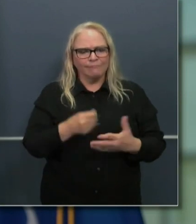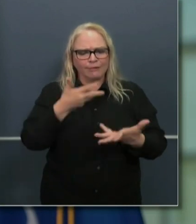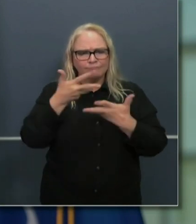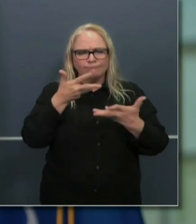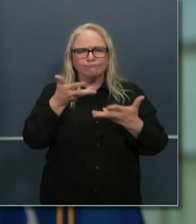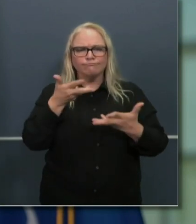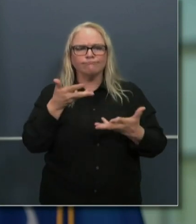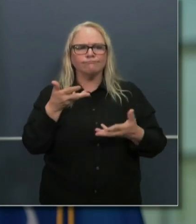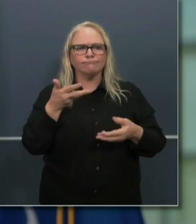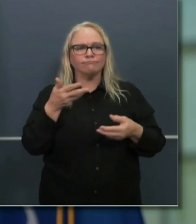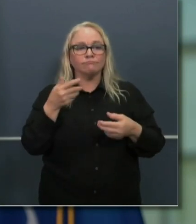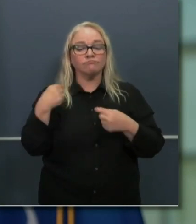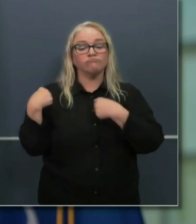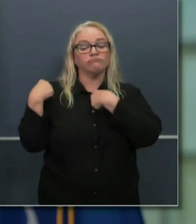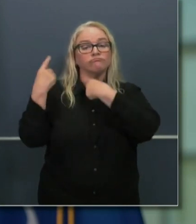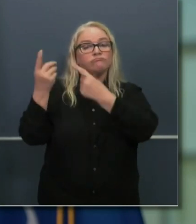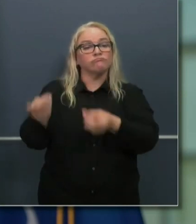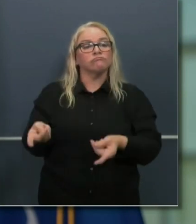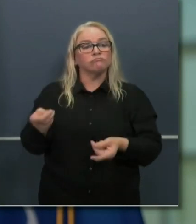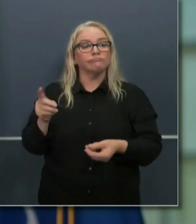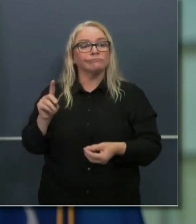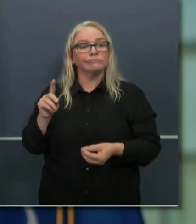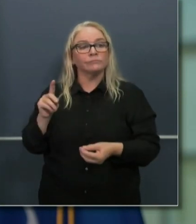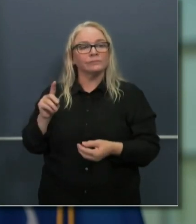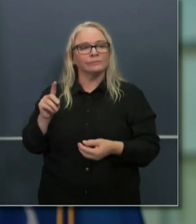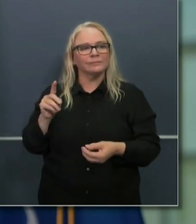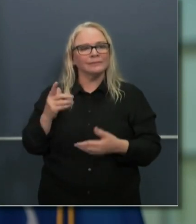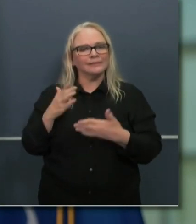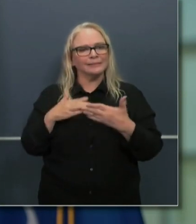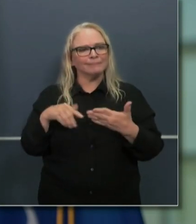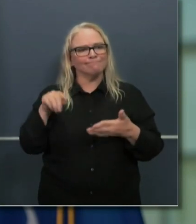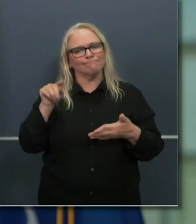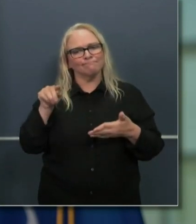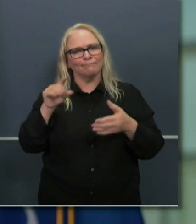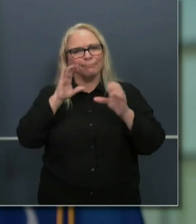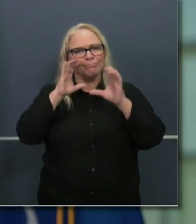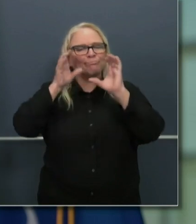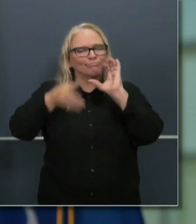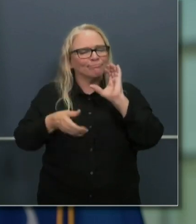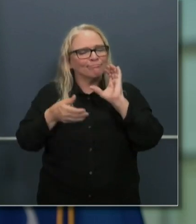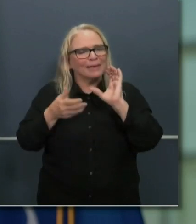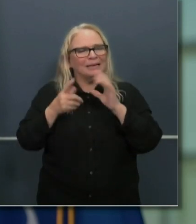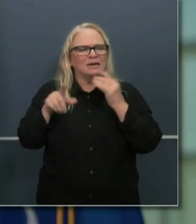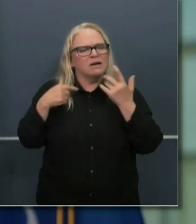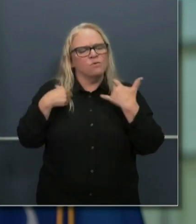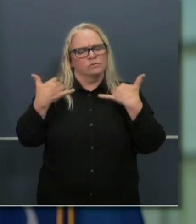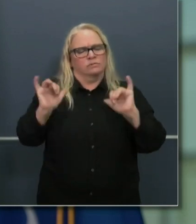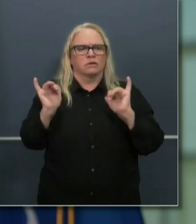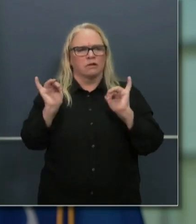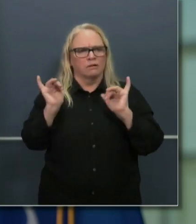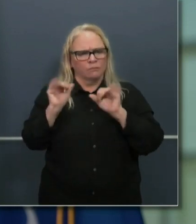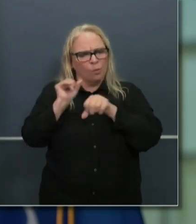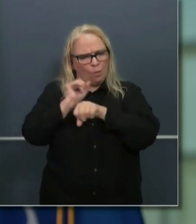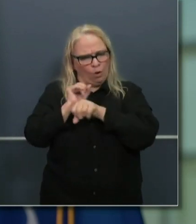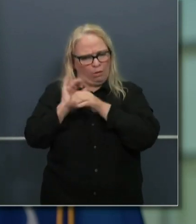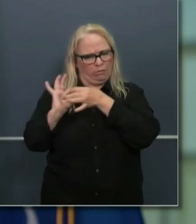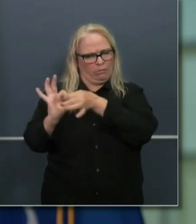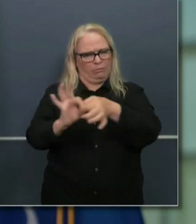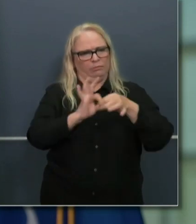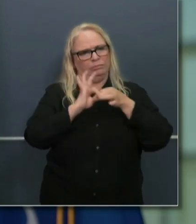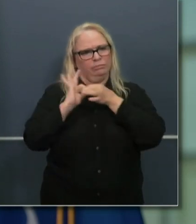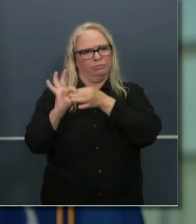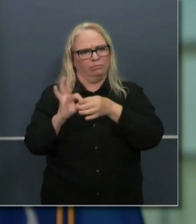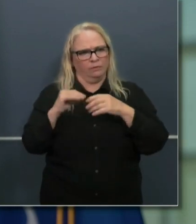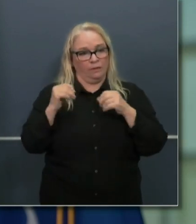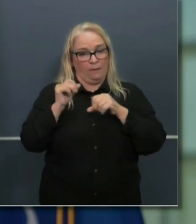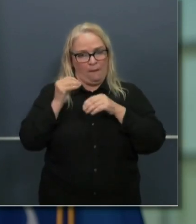in the past with few exceptions, just a few, and we anticipate we'll continue to have that spirit of collaboration and cooperation moving forward.